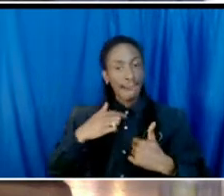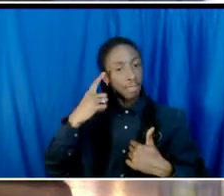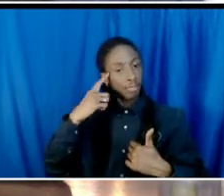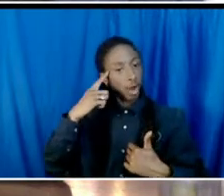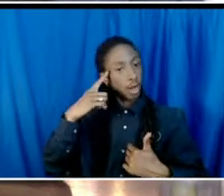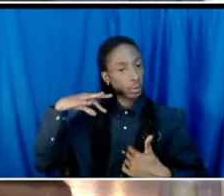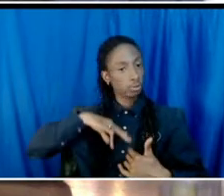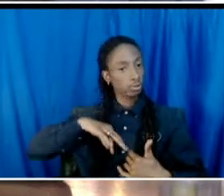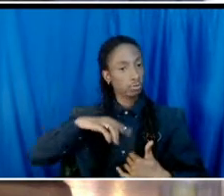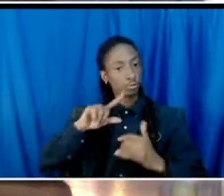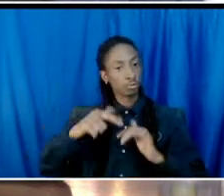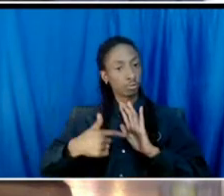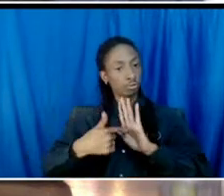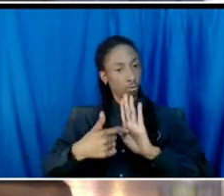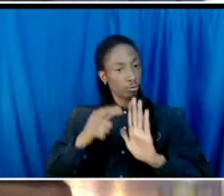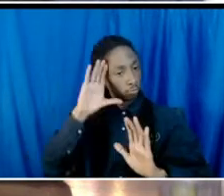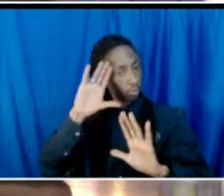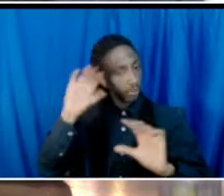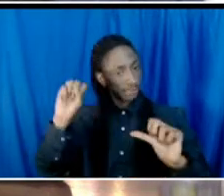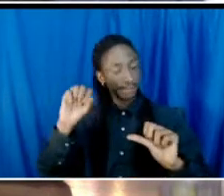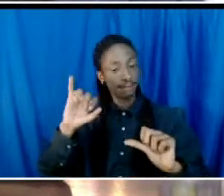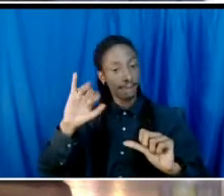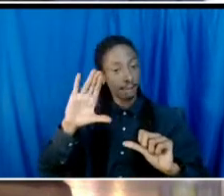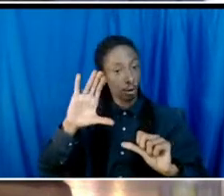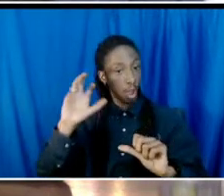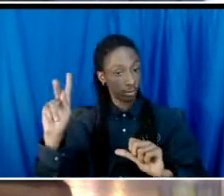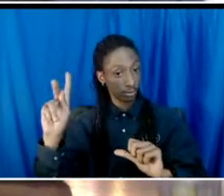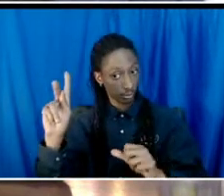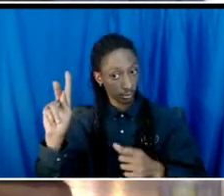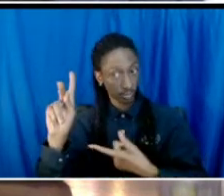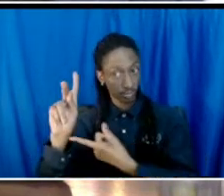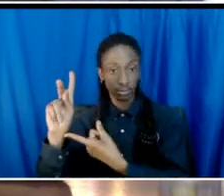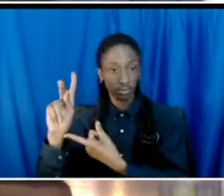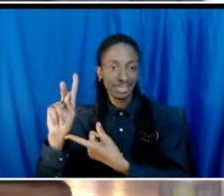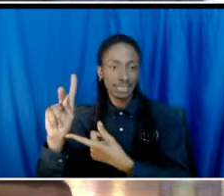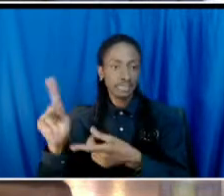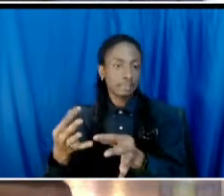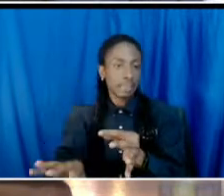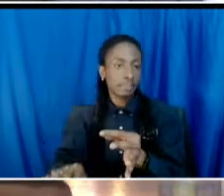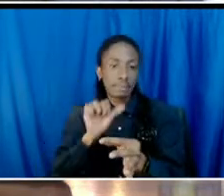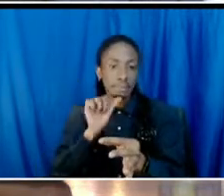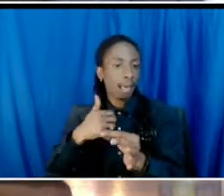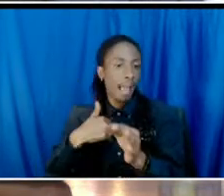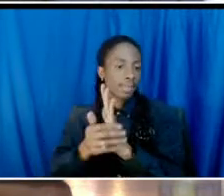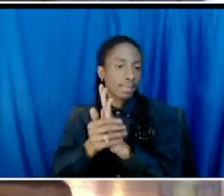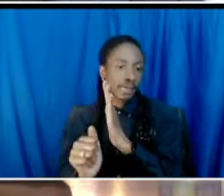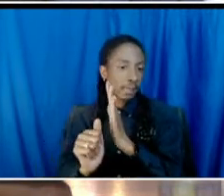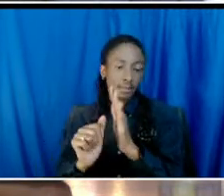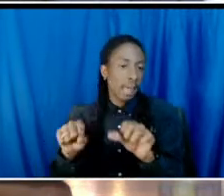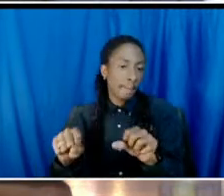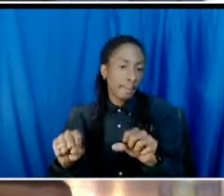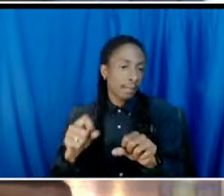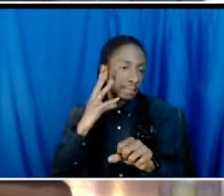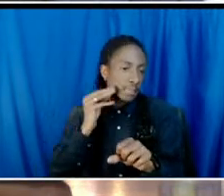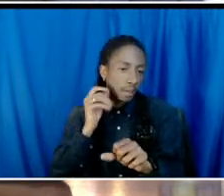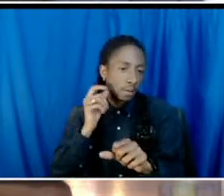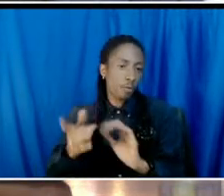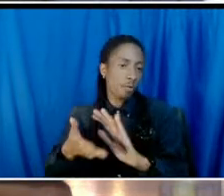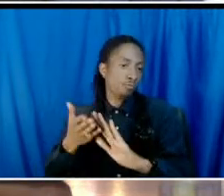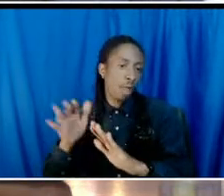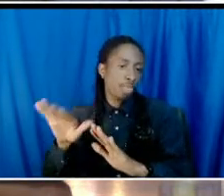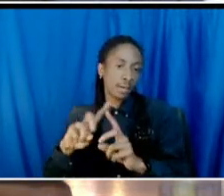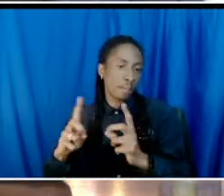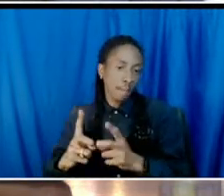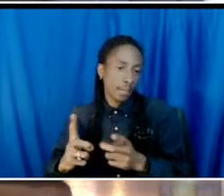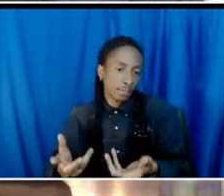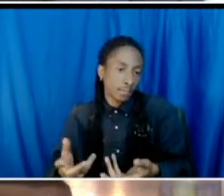to the president that Jeff Clark simply didn't have the skills, the ability, and the experience to run the department. And so